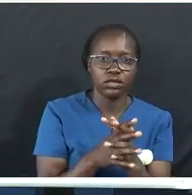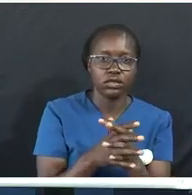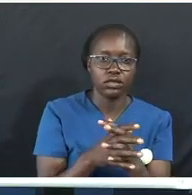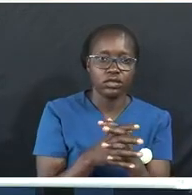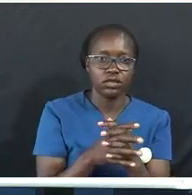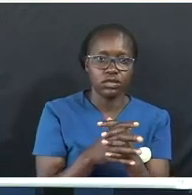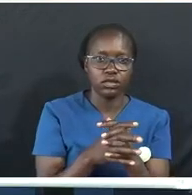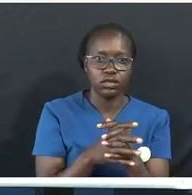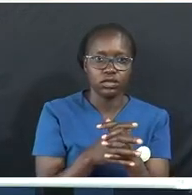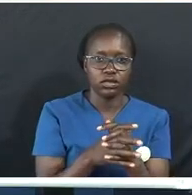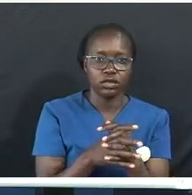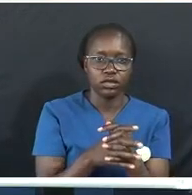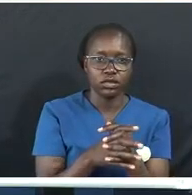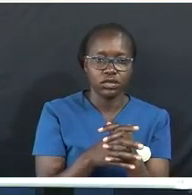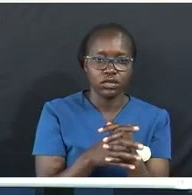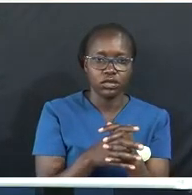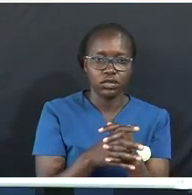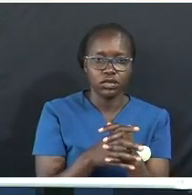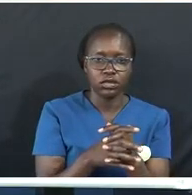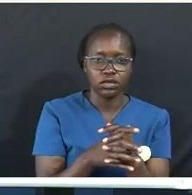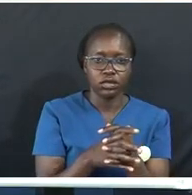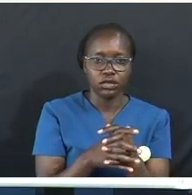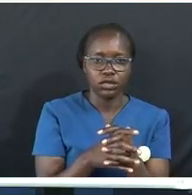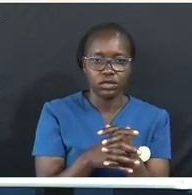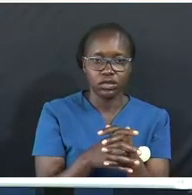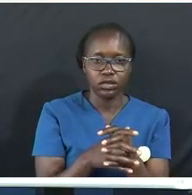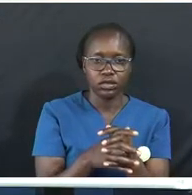chapter 20. Yes.